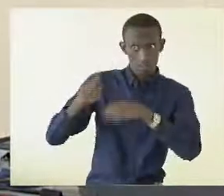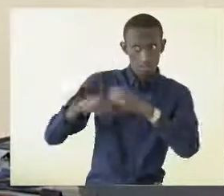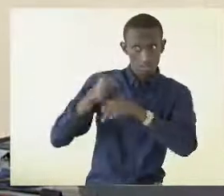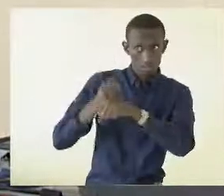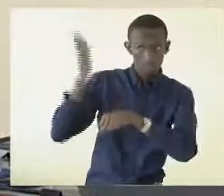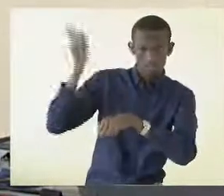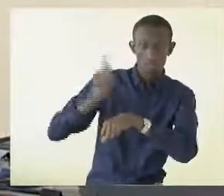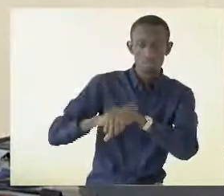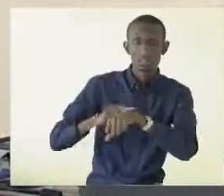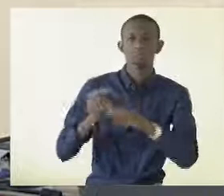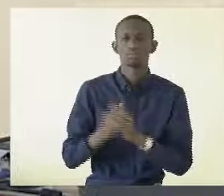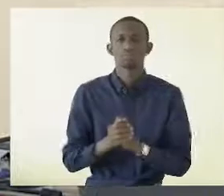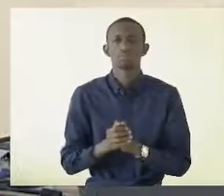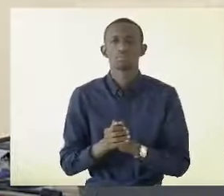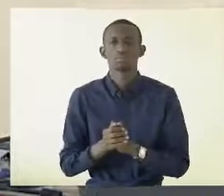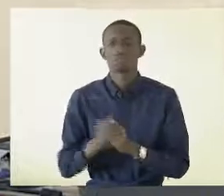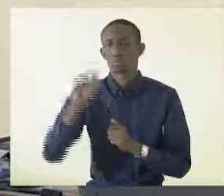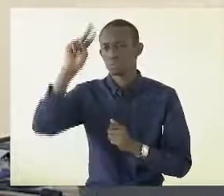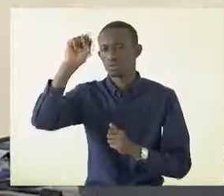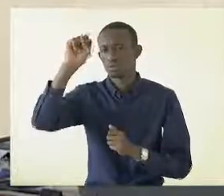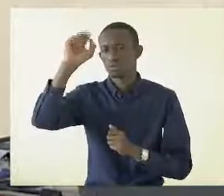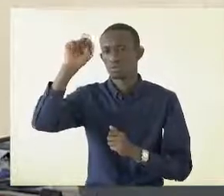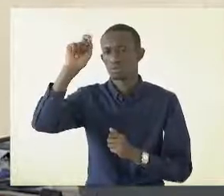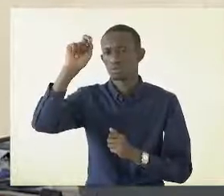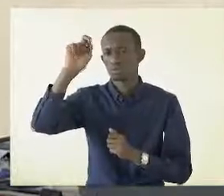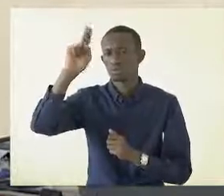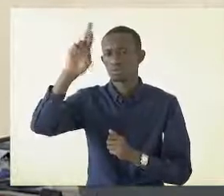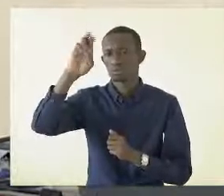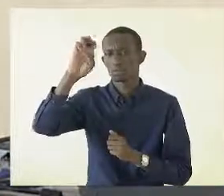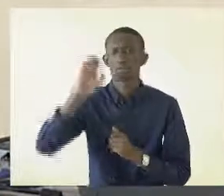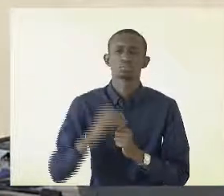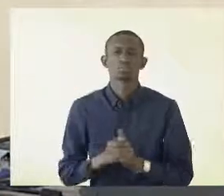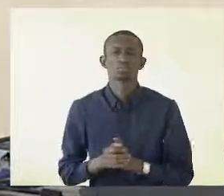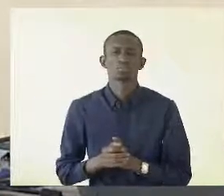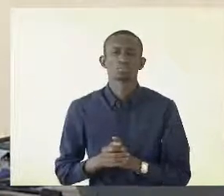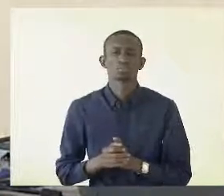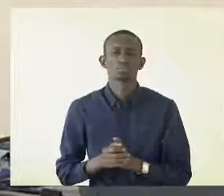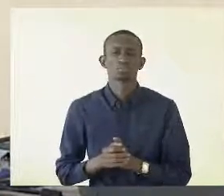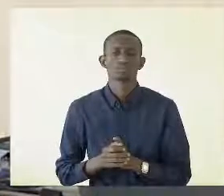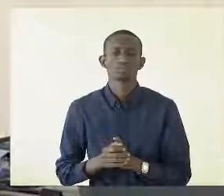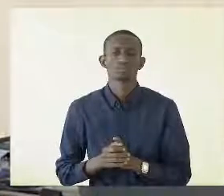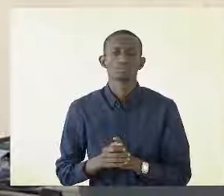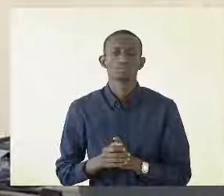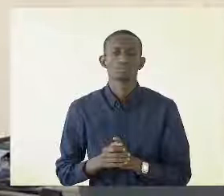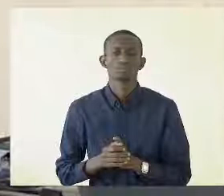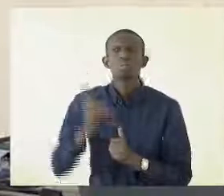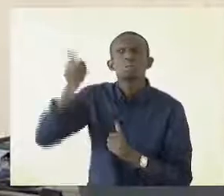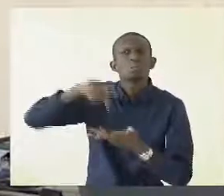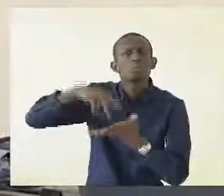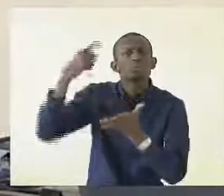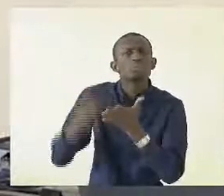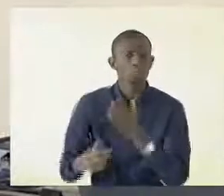nature. The theme of this year, it is the time for nature. What does this